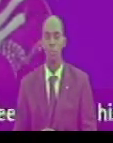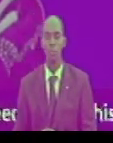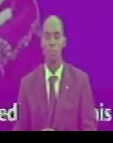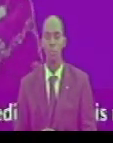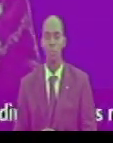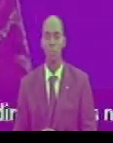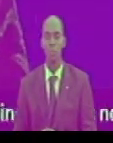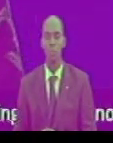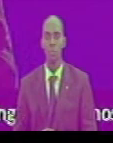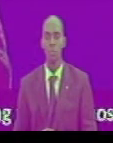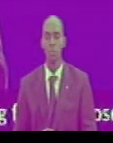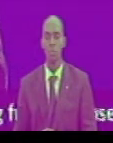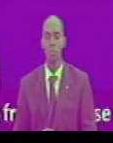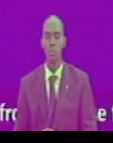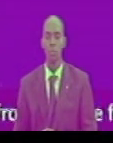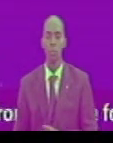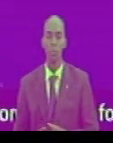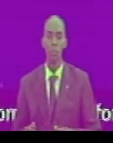life.